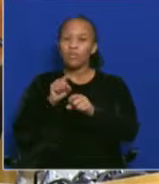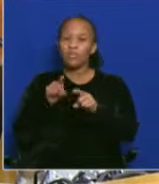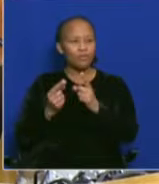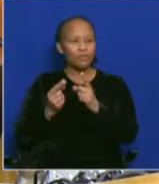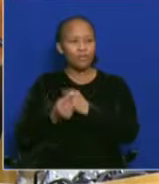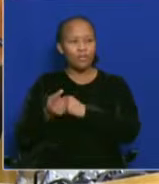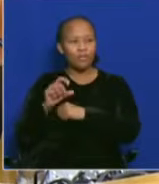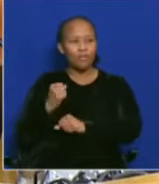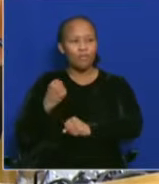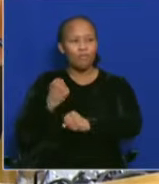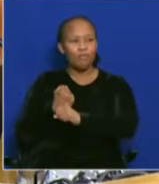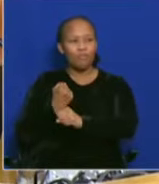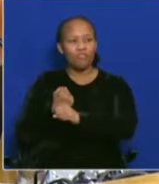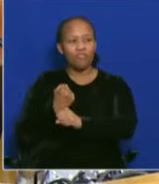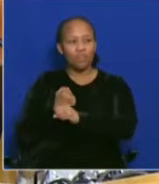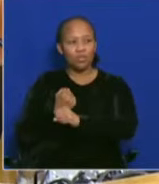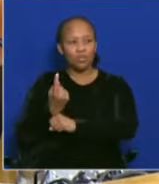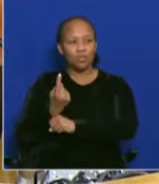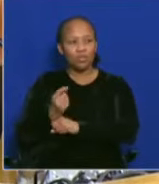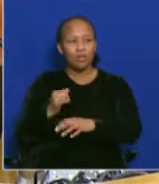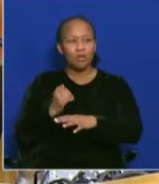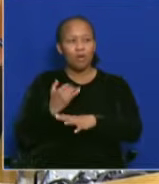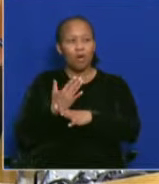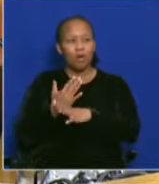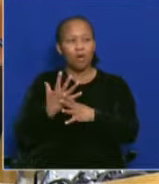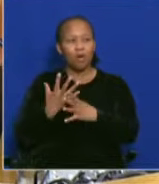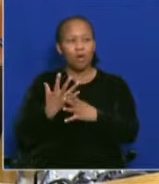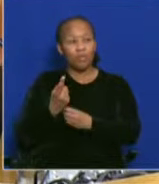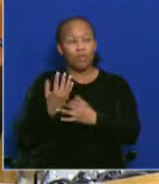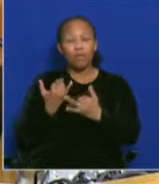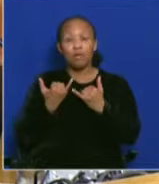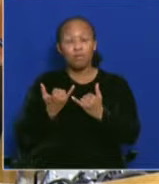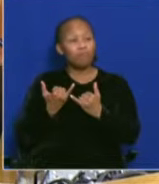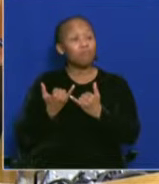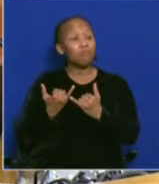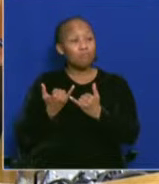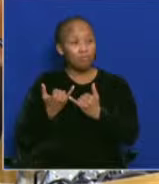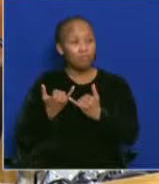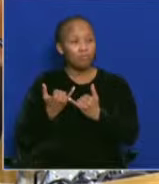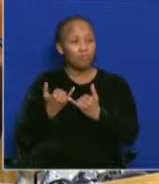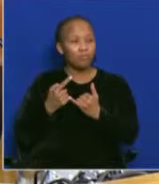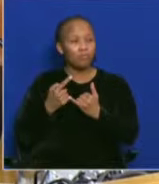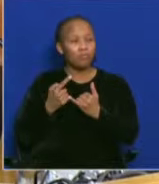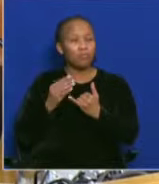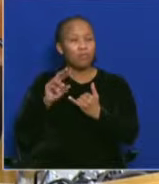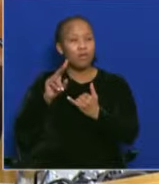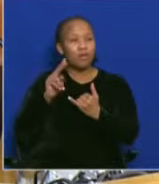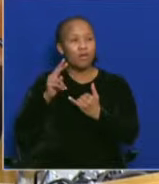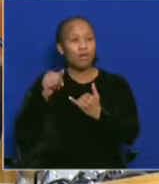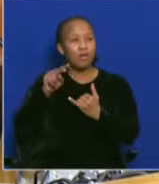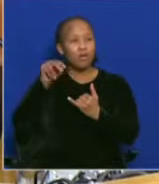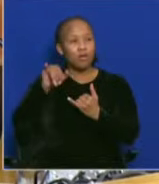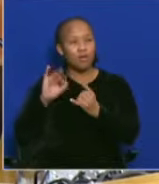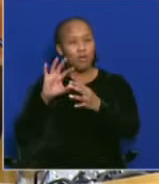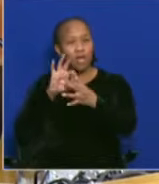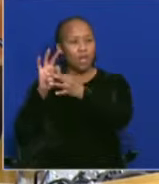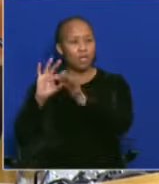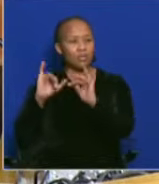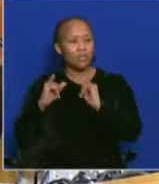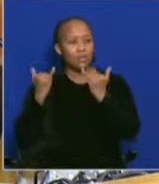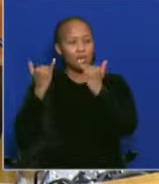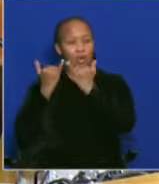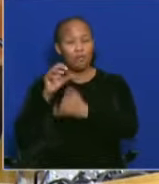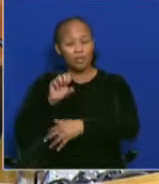here to Carney Links' tax compliance certificate marked B. Carney Links contributes to the South African economy through investment